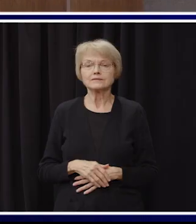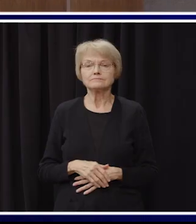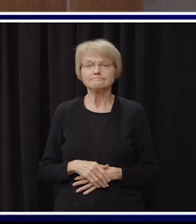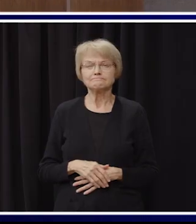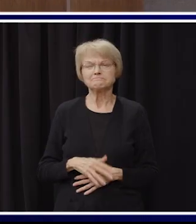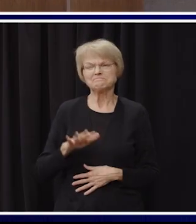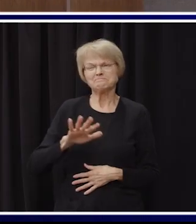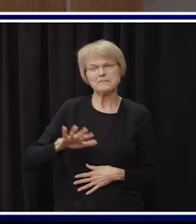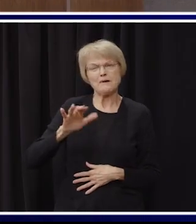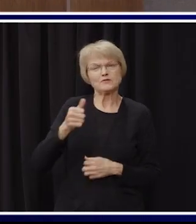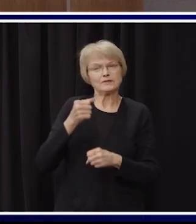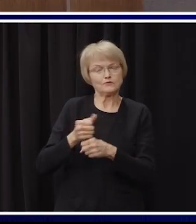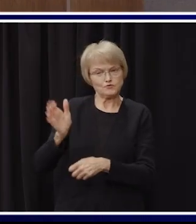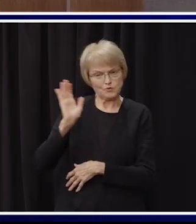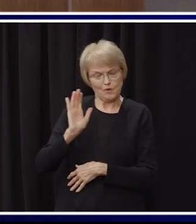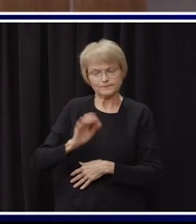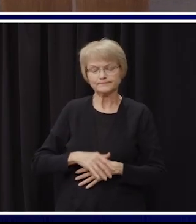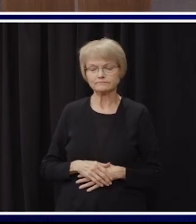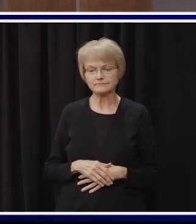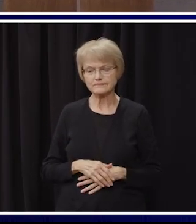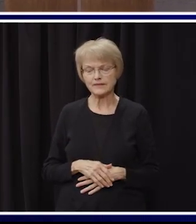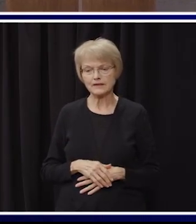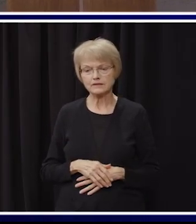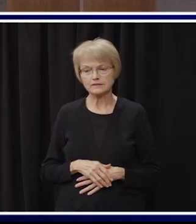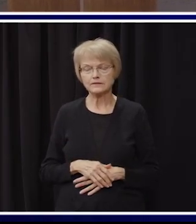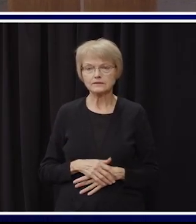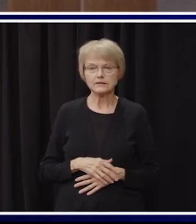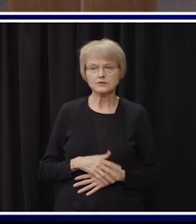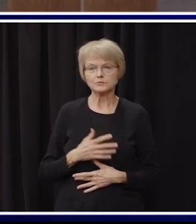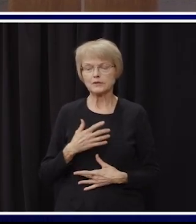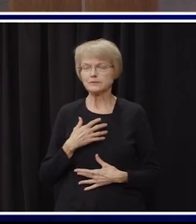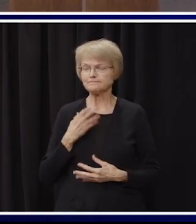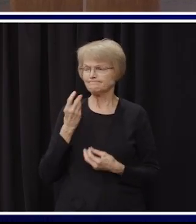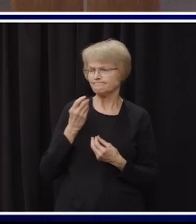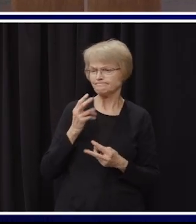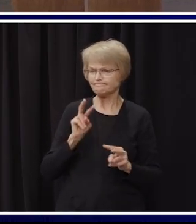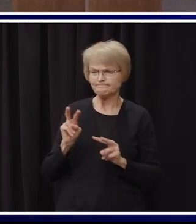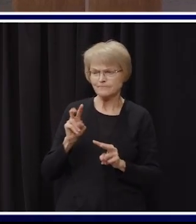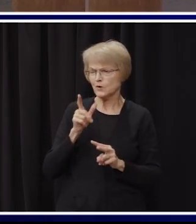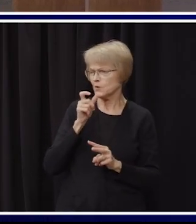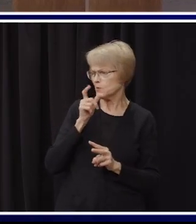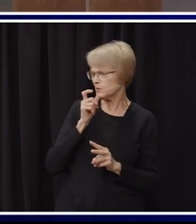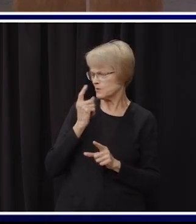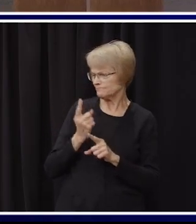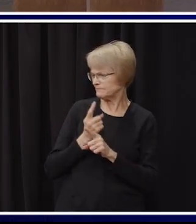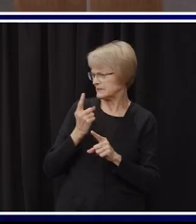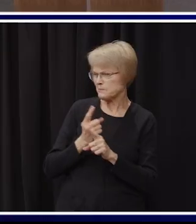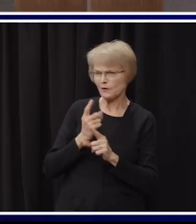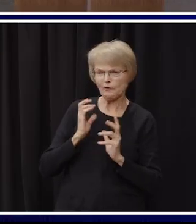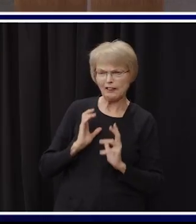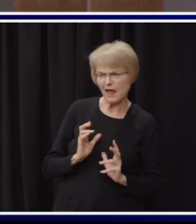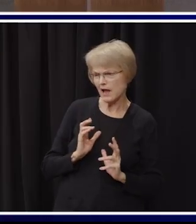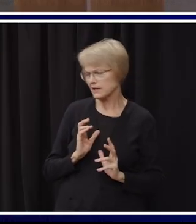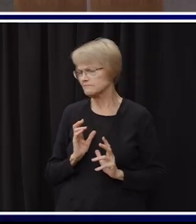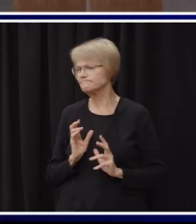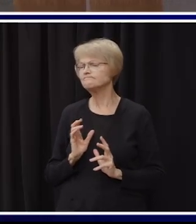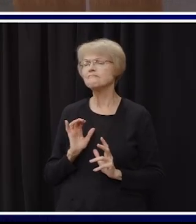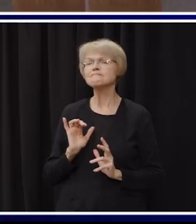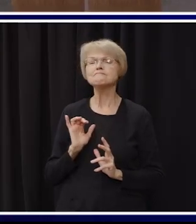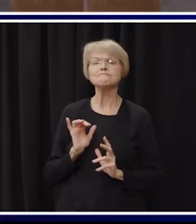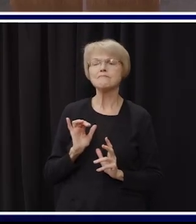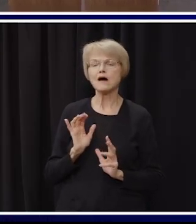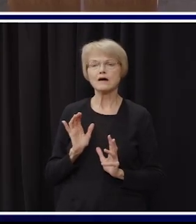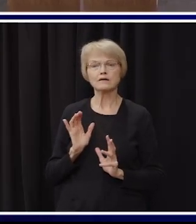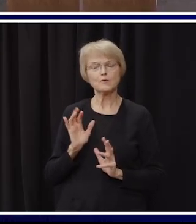About 10 years ago, we were looking at who our typical client was. And what we realized is